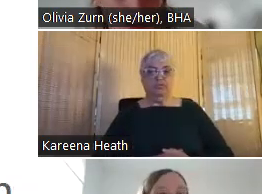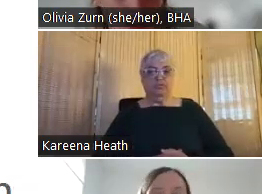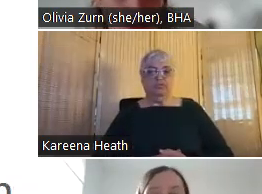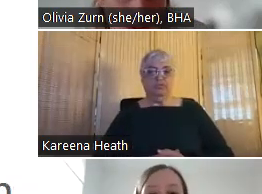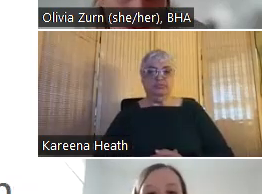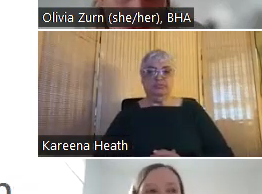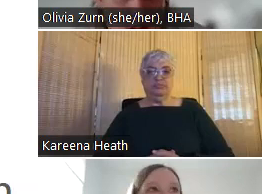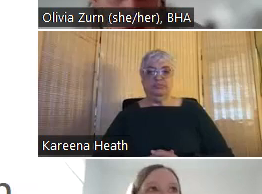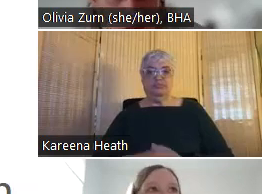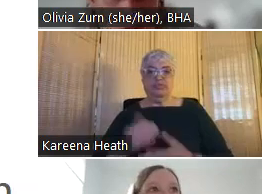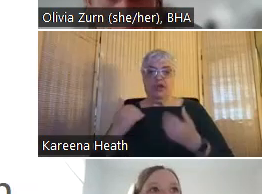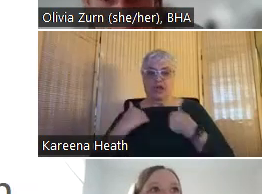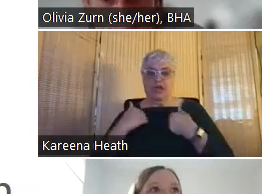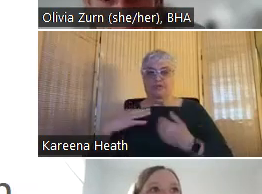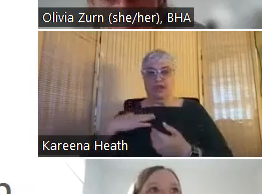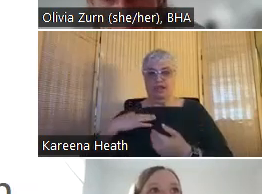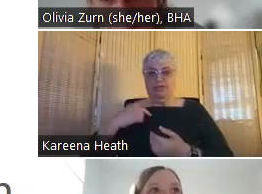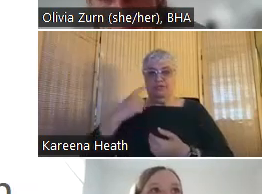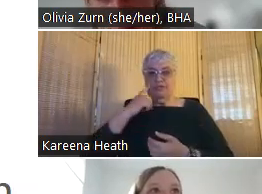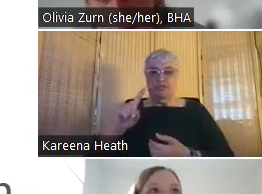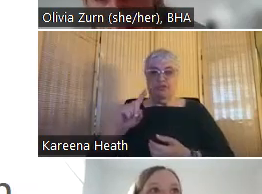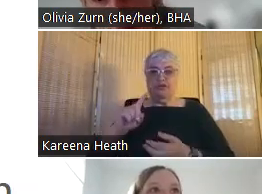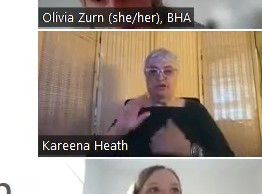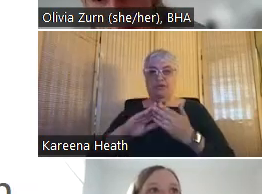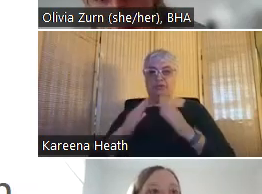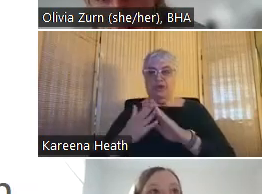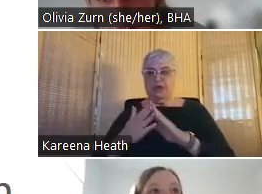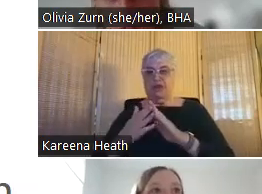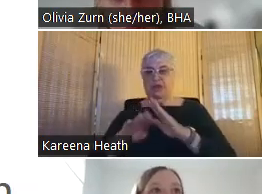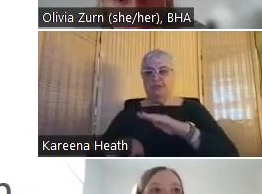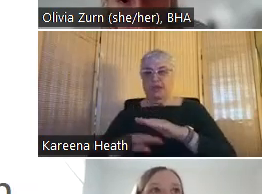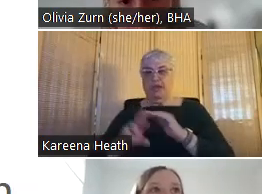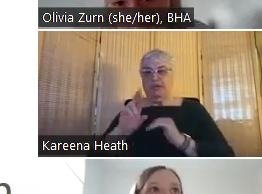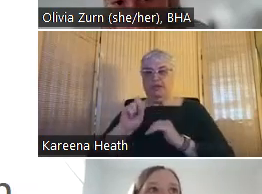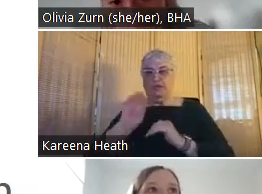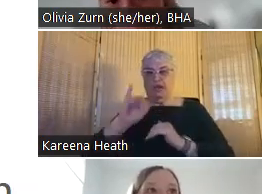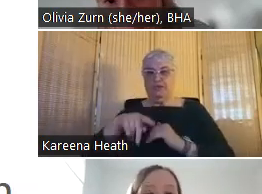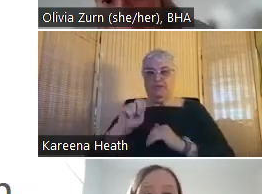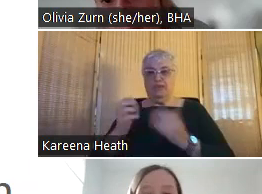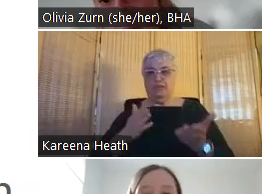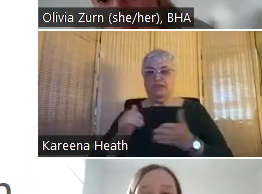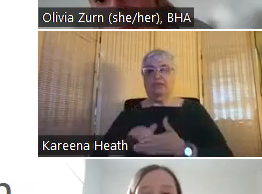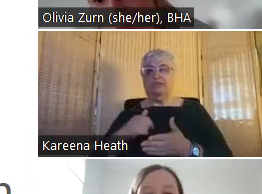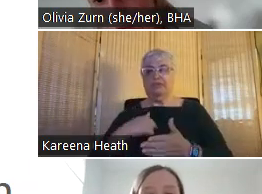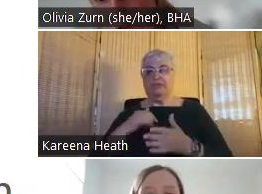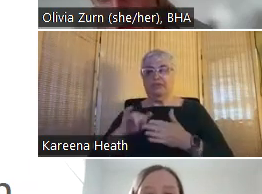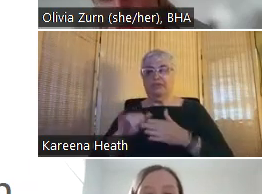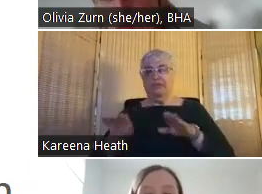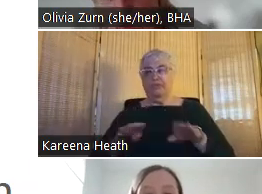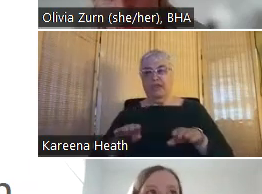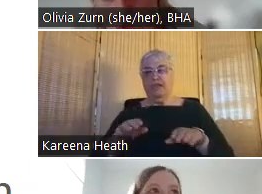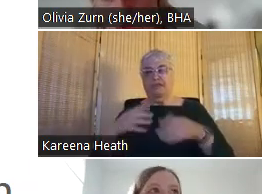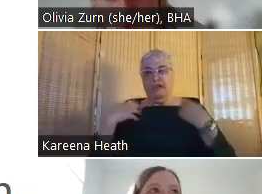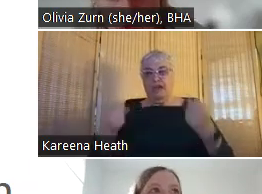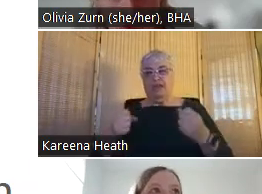In order to be eligible for residential or community-based respite services, an individual that has experienced a behavioral health